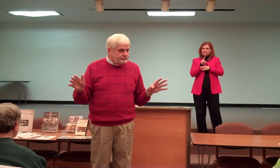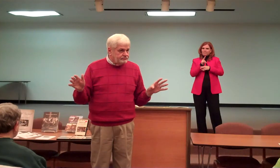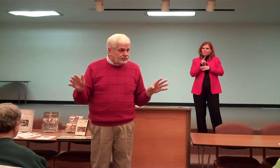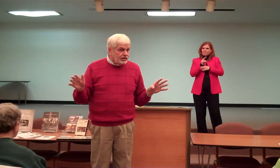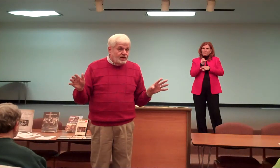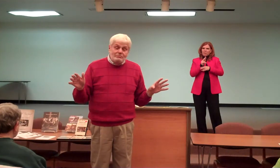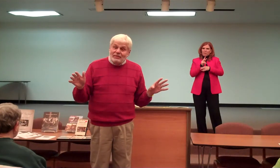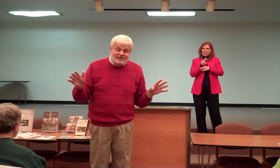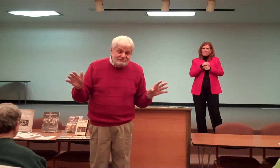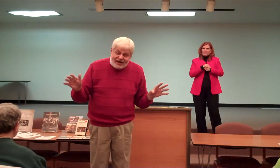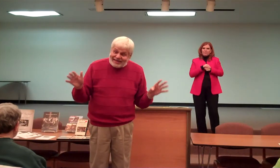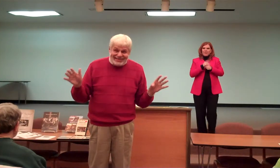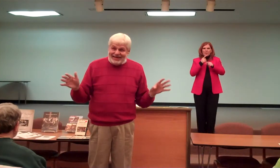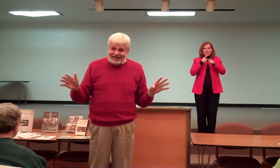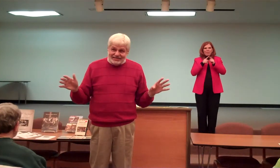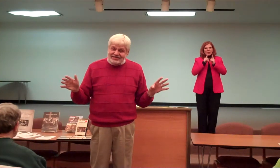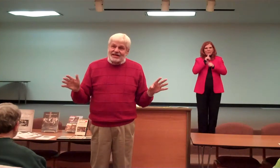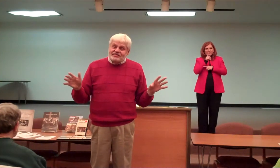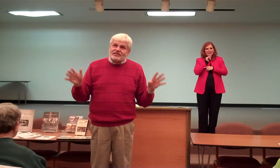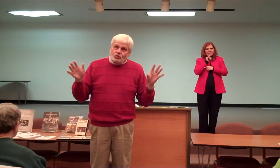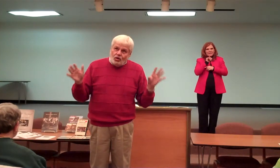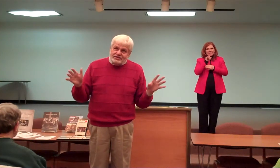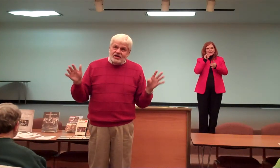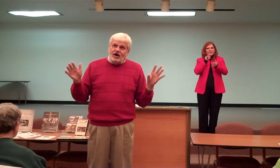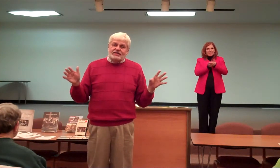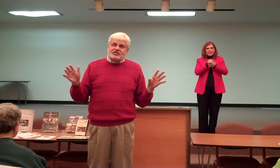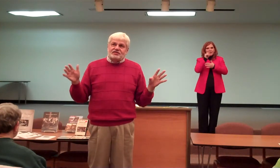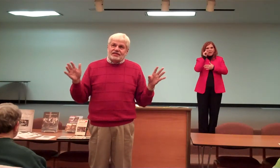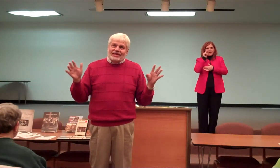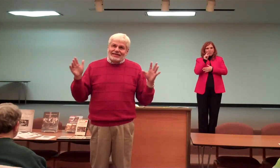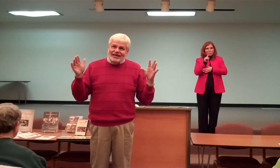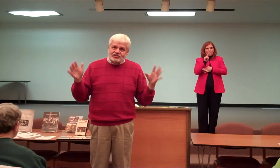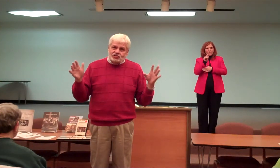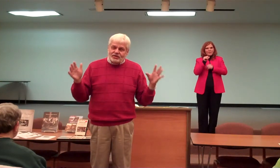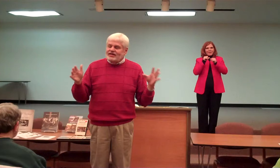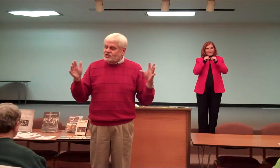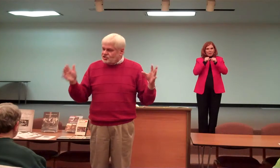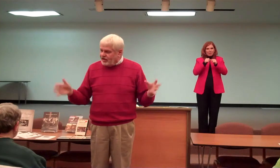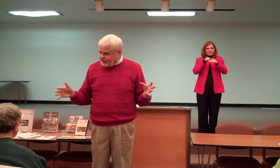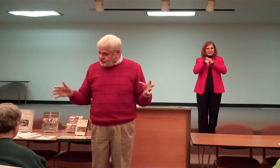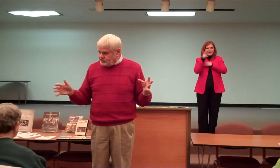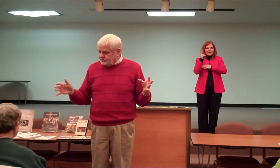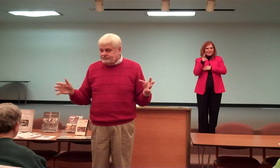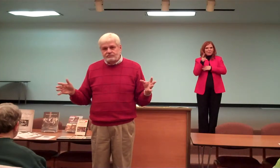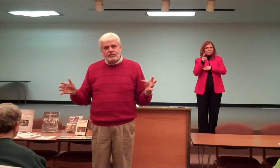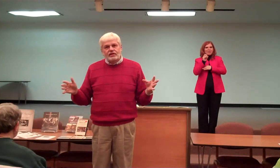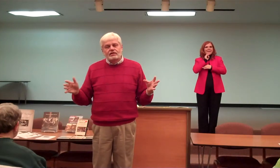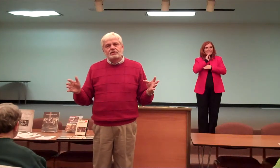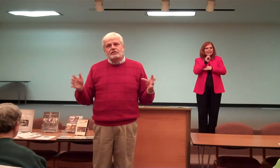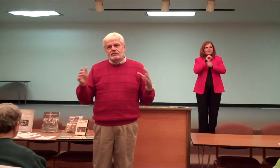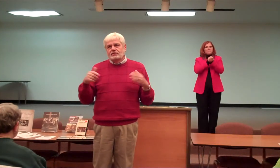Okay? But the fact is that the one constant in history is change.